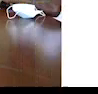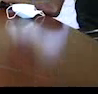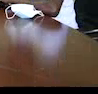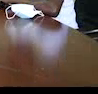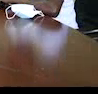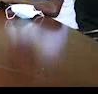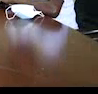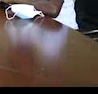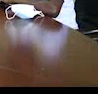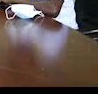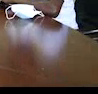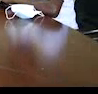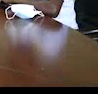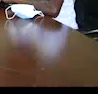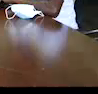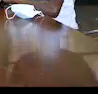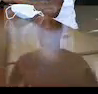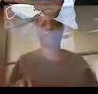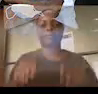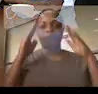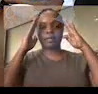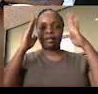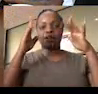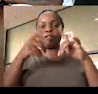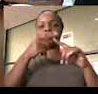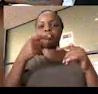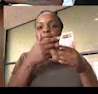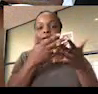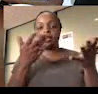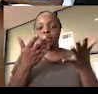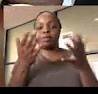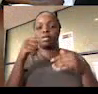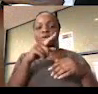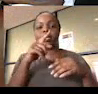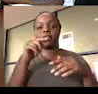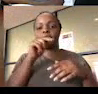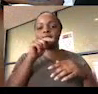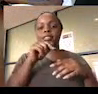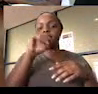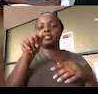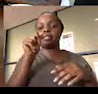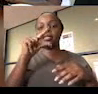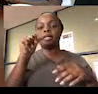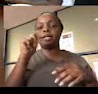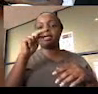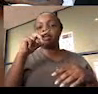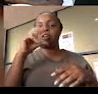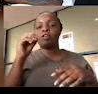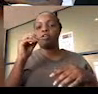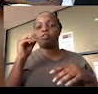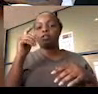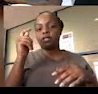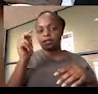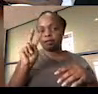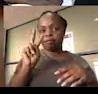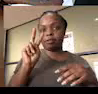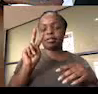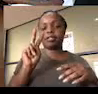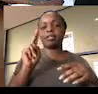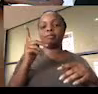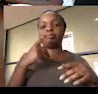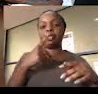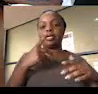A very beautiful day from wherever you are. This is Jalango TV. Today I found myself deep in these